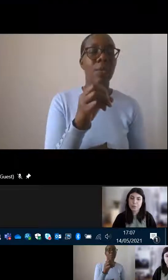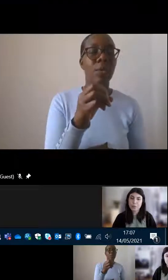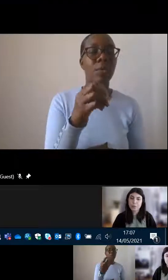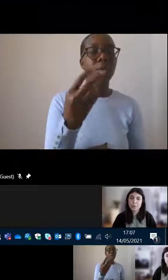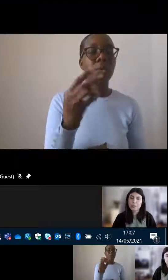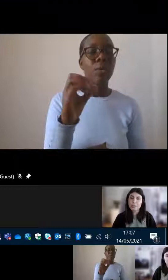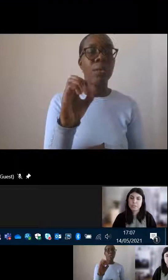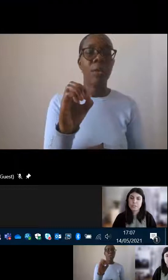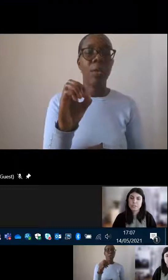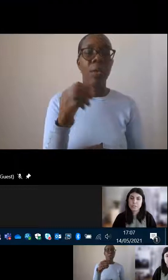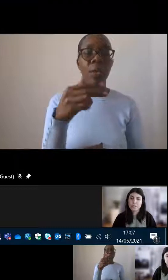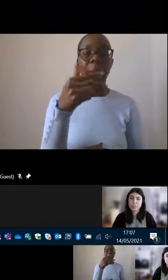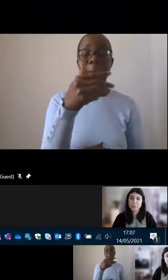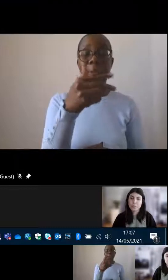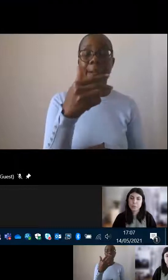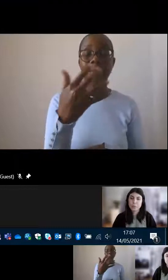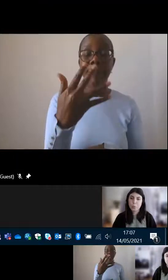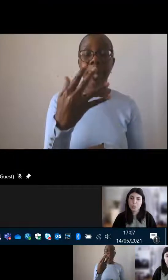8534